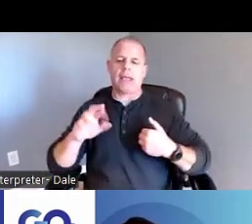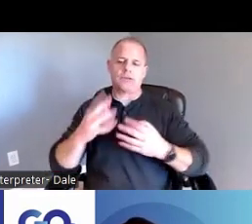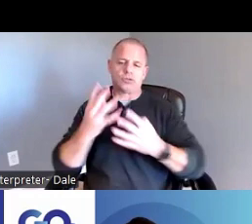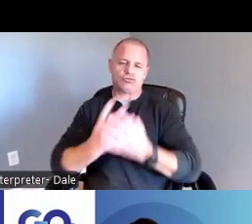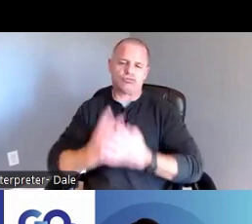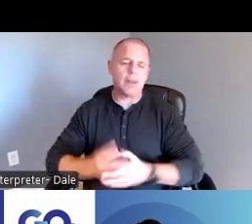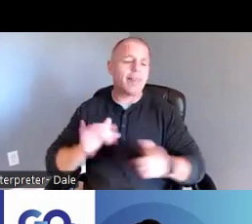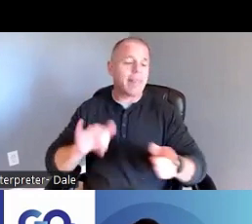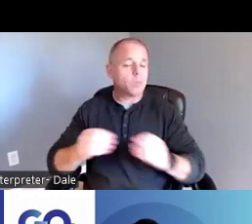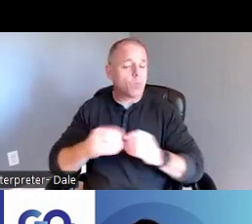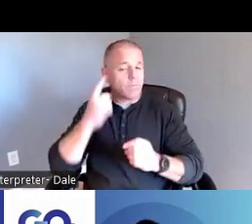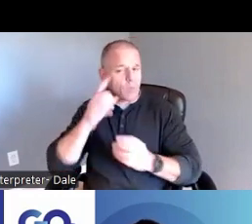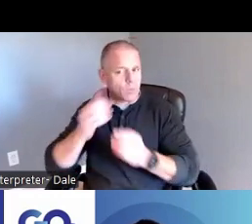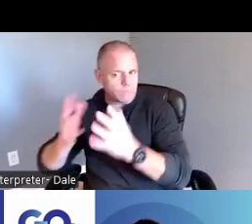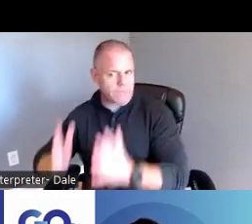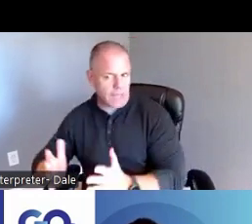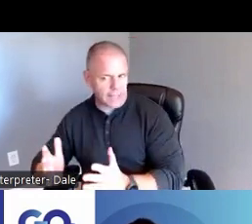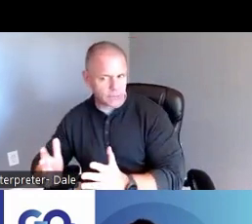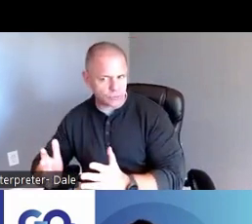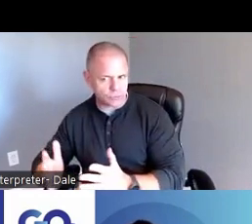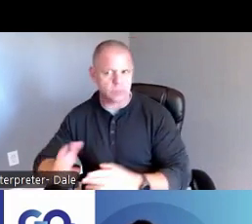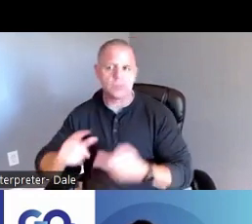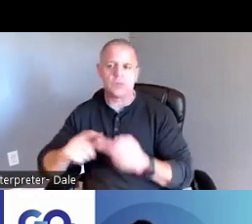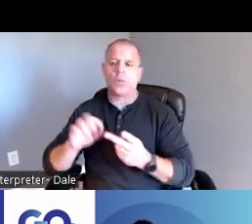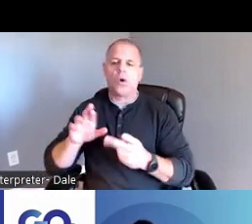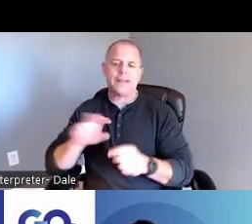provider-facing audience or navigators.